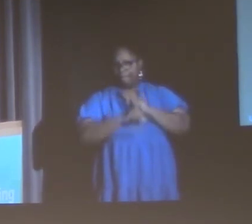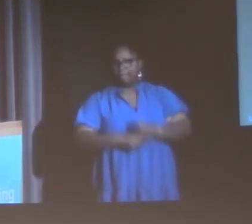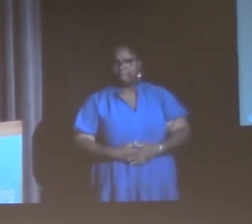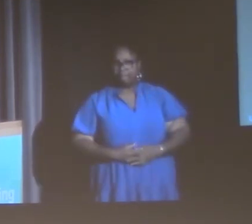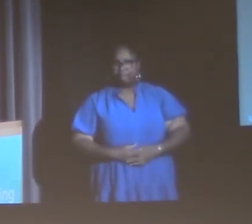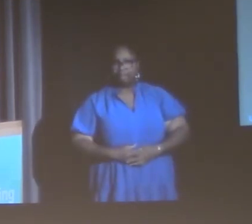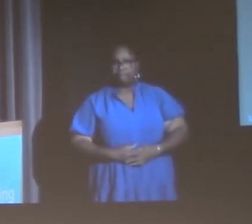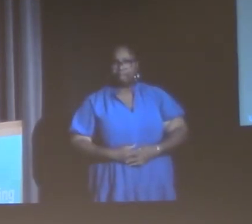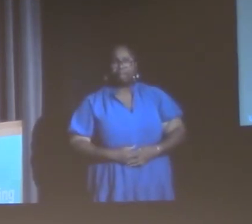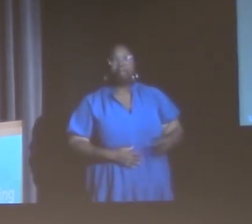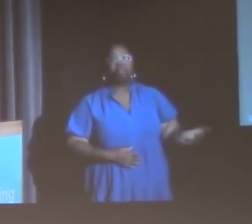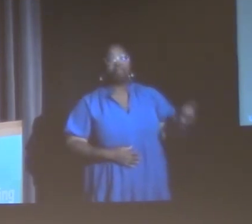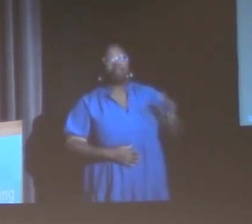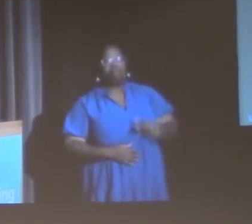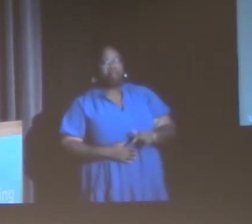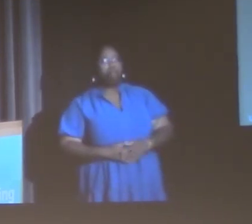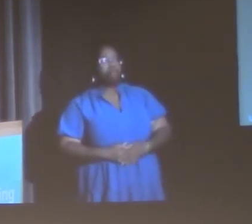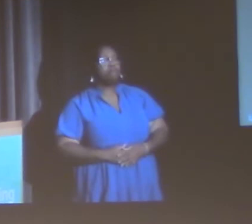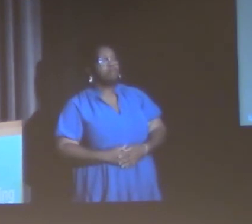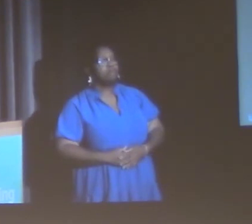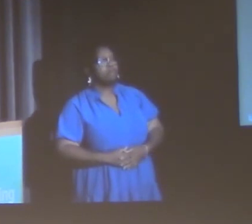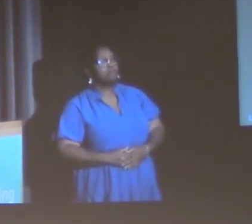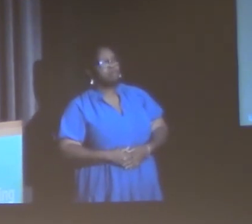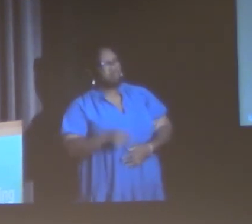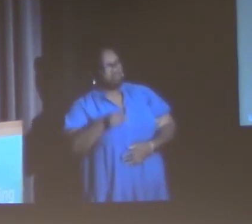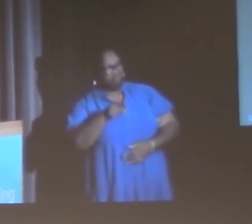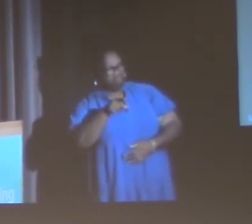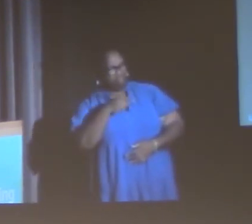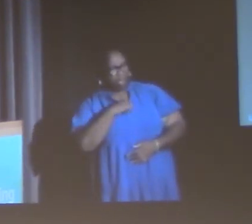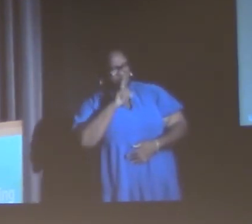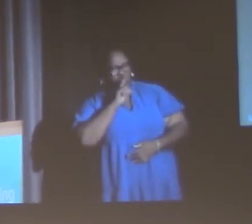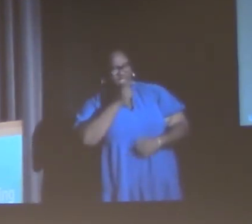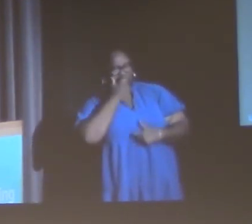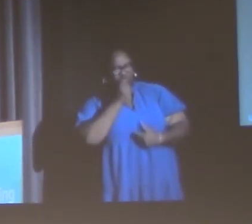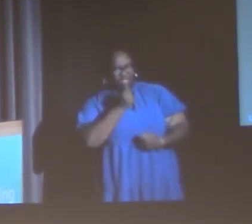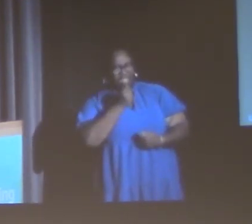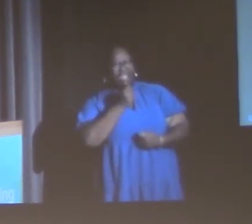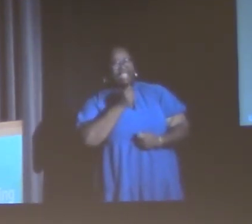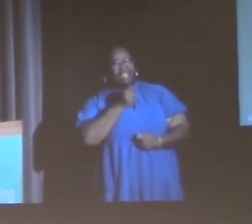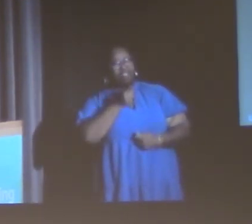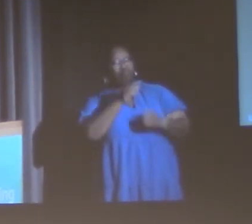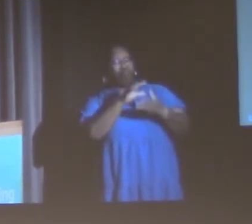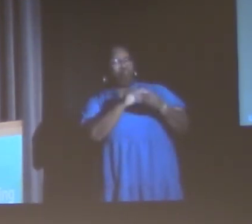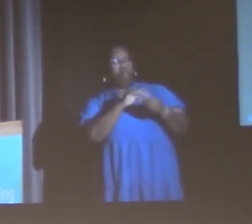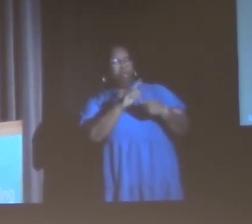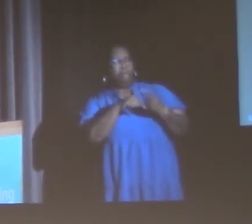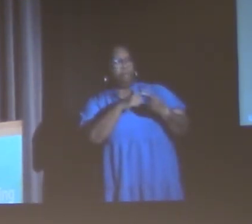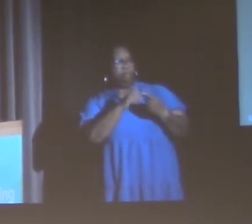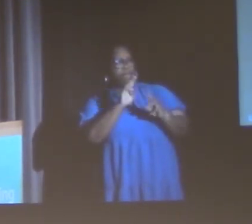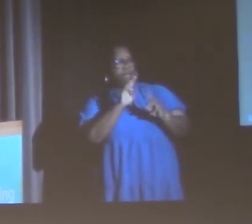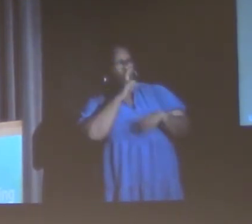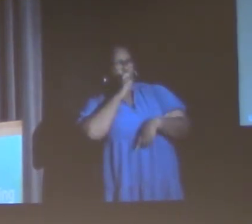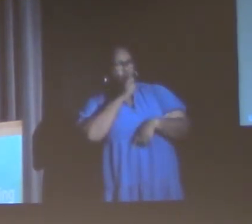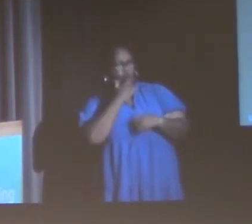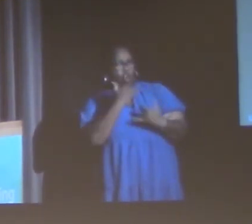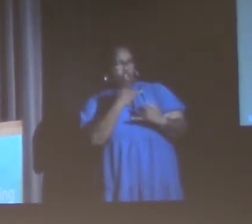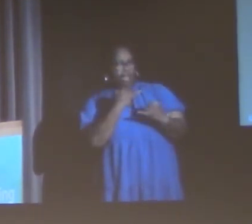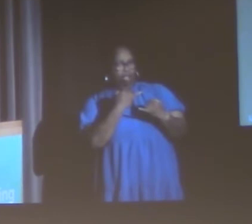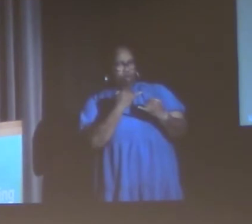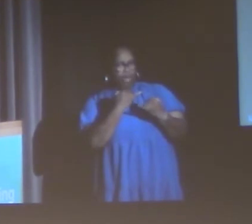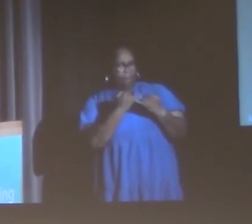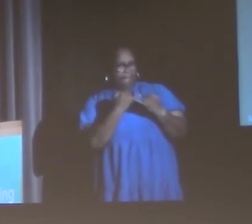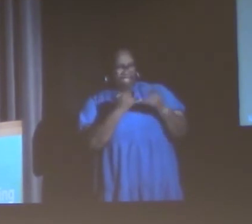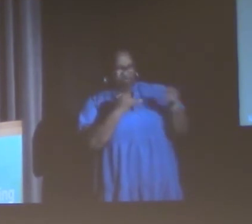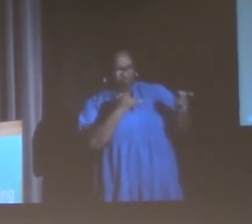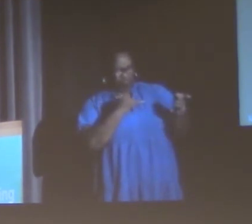campaign. I'm very interested in what you were saying about people who are incarcerated there. You implied resentment of people coming in